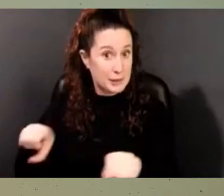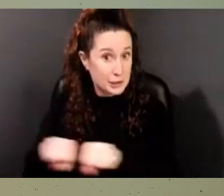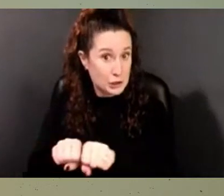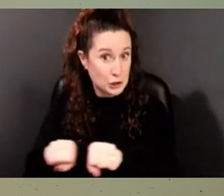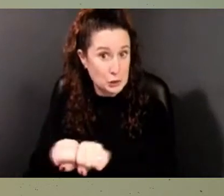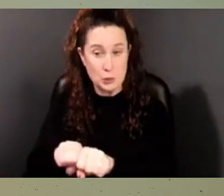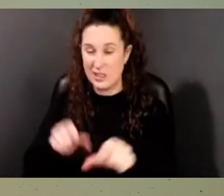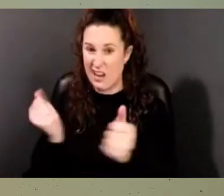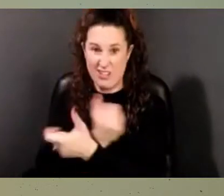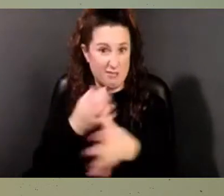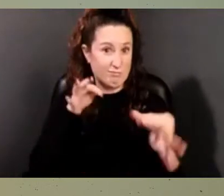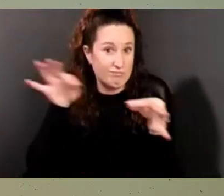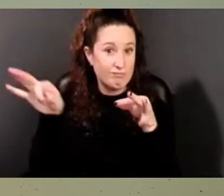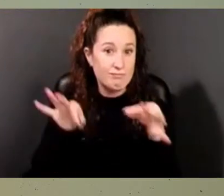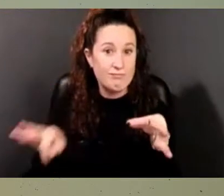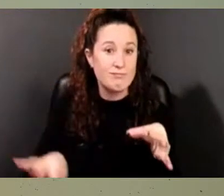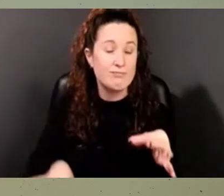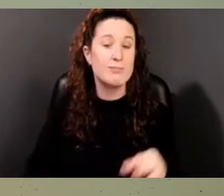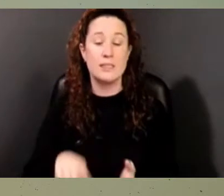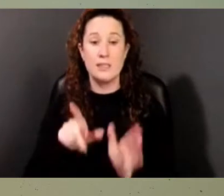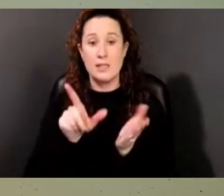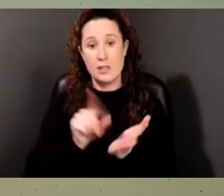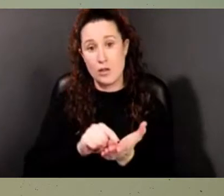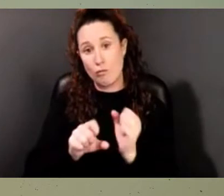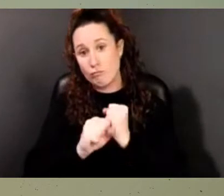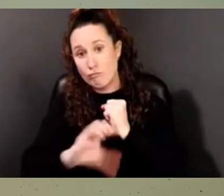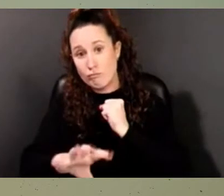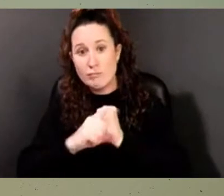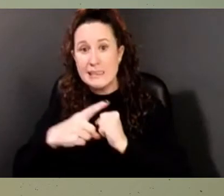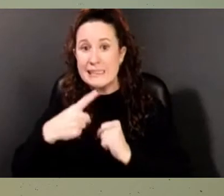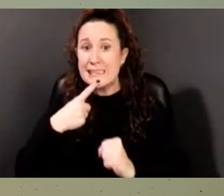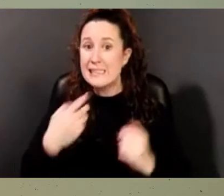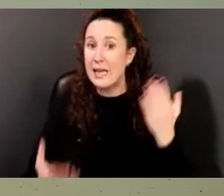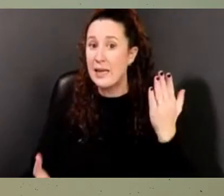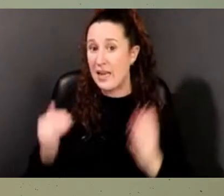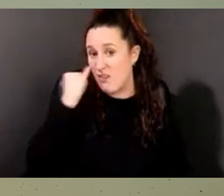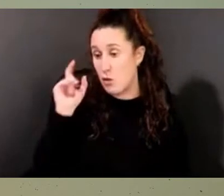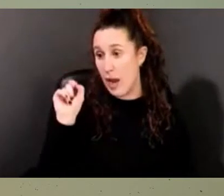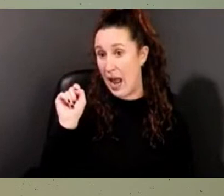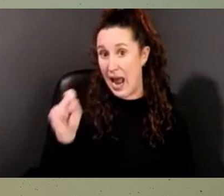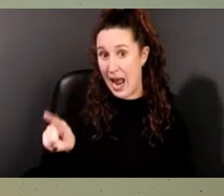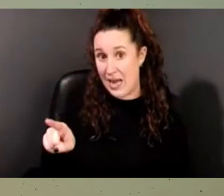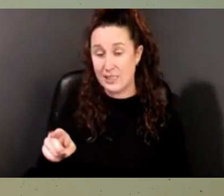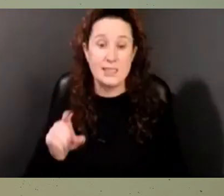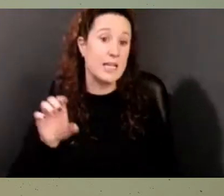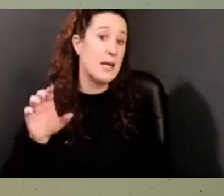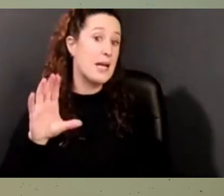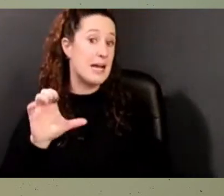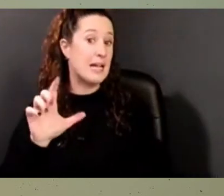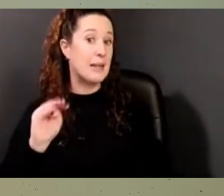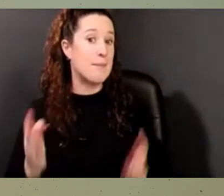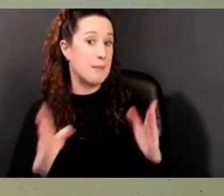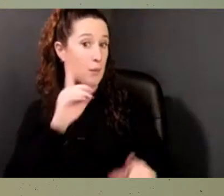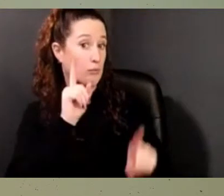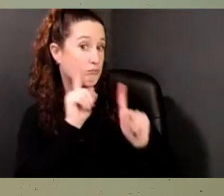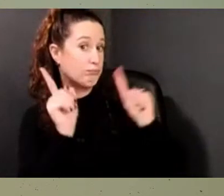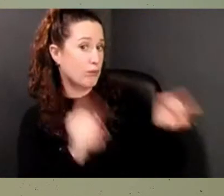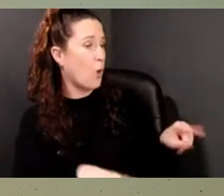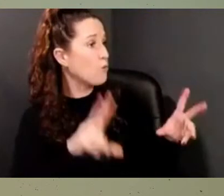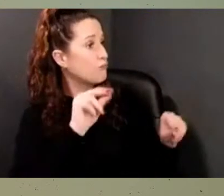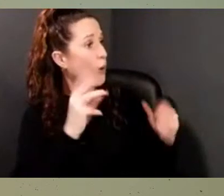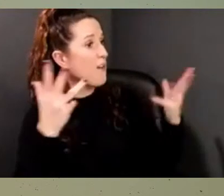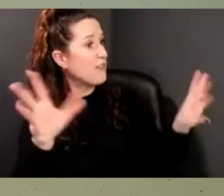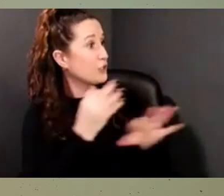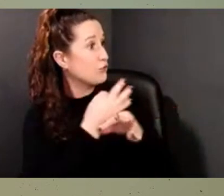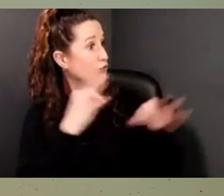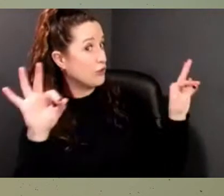of the advertisement, a note was made that Clem might claim that he was one of the Black people that John Dickinson had freed a few years prior. While William and